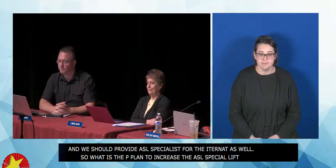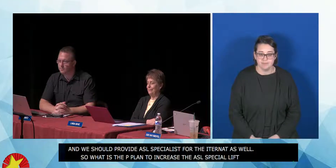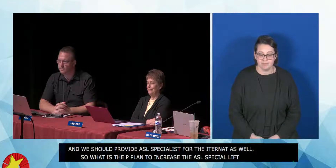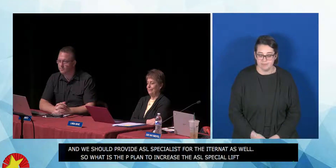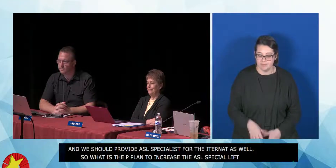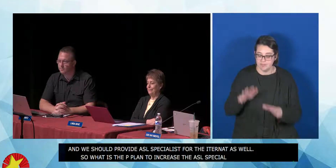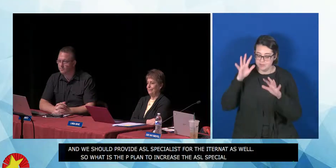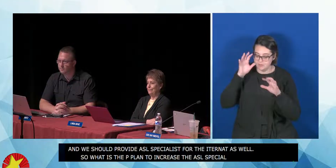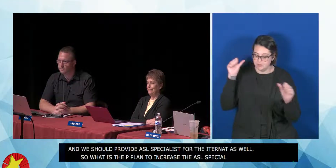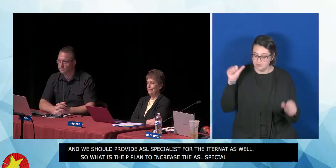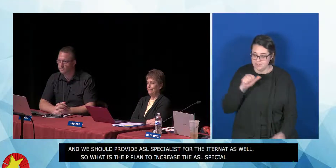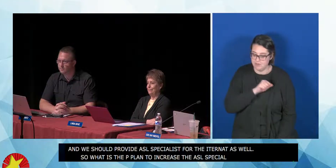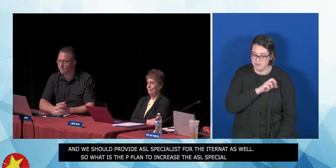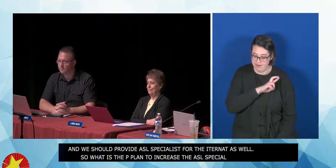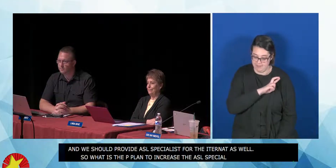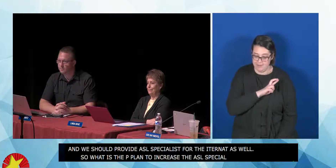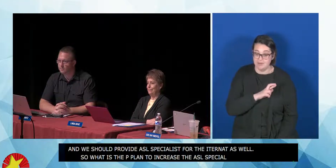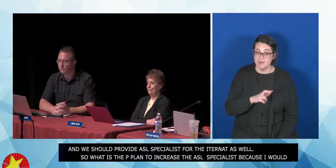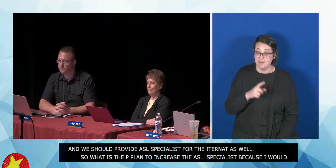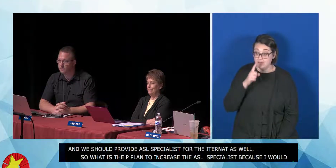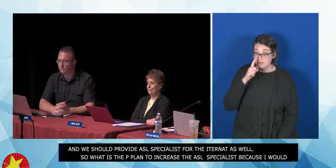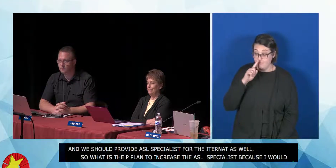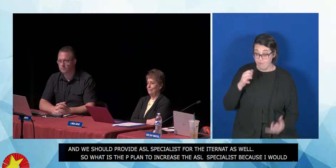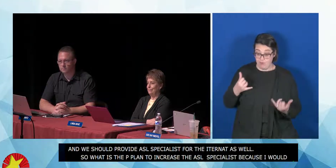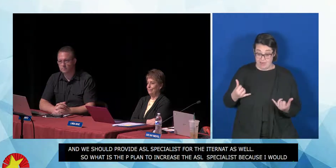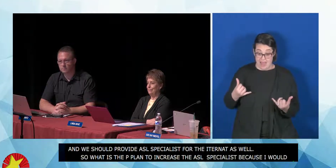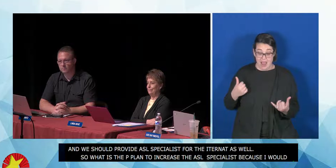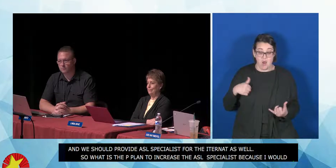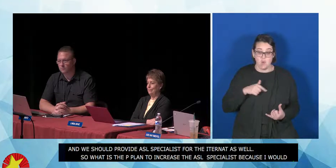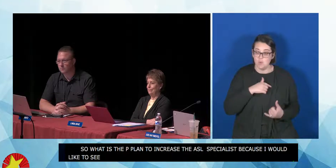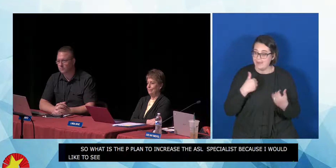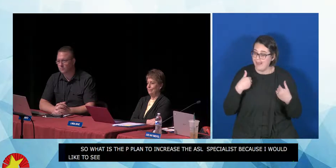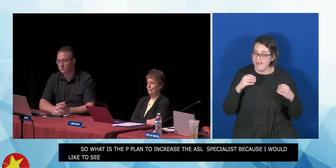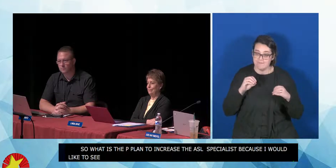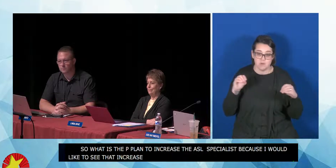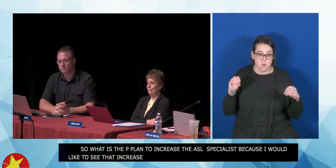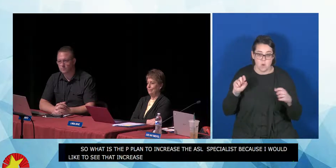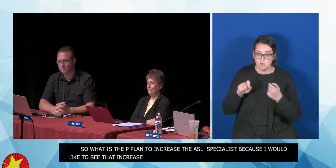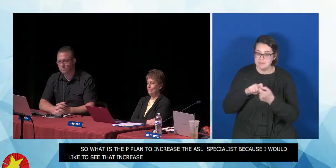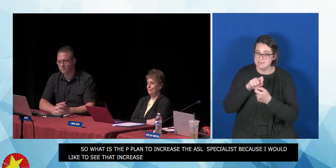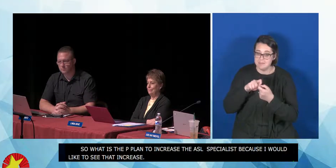As of today, we do not have a specific plan